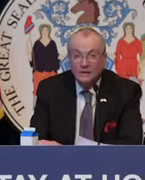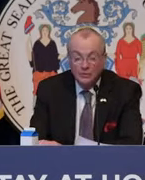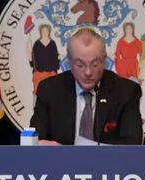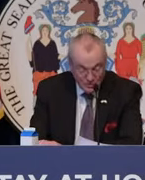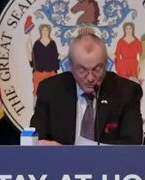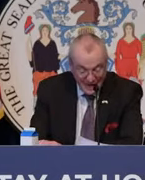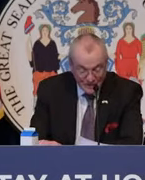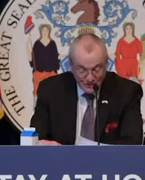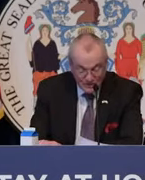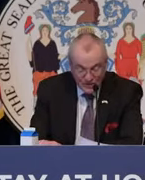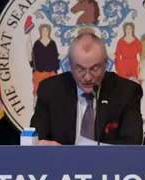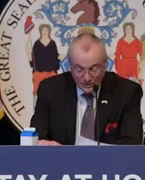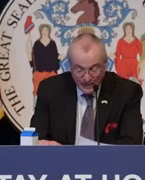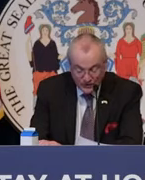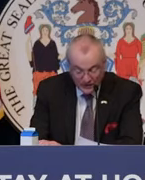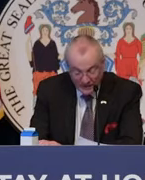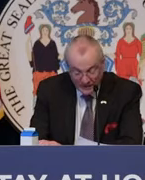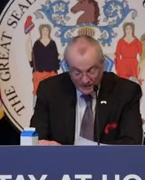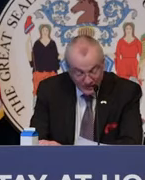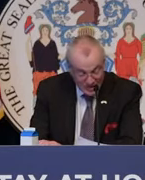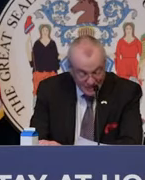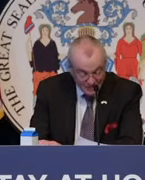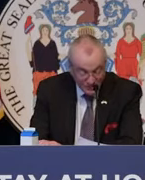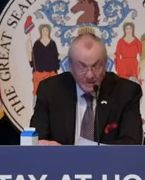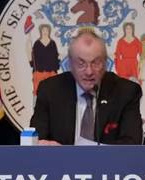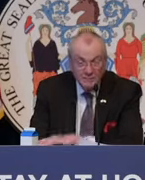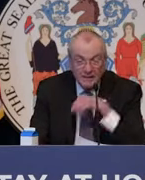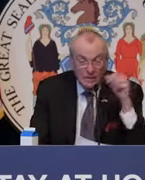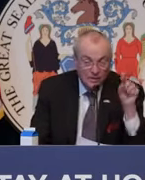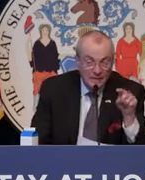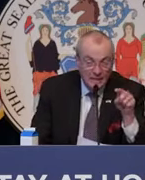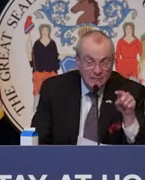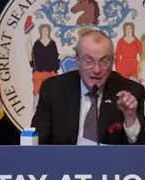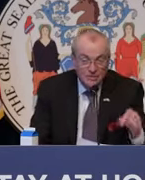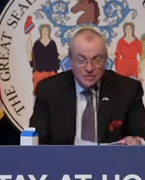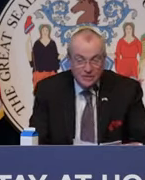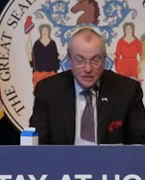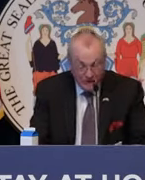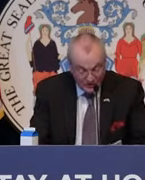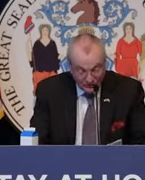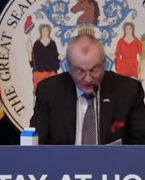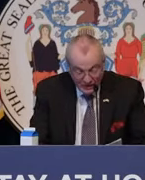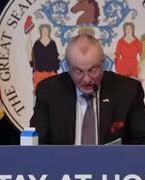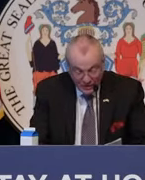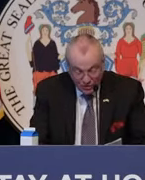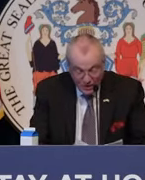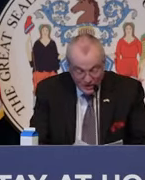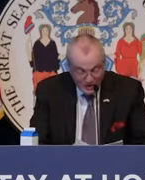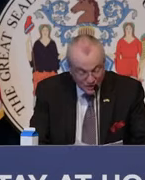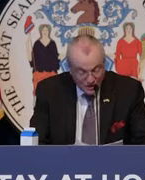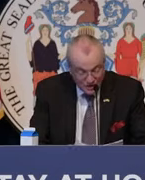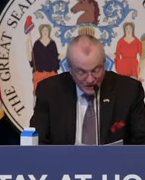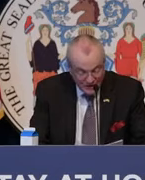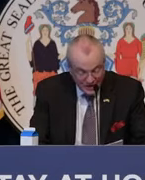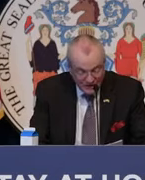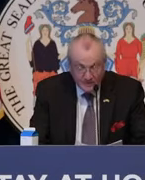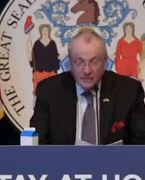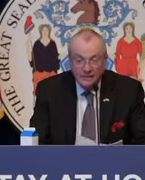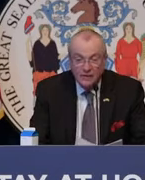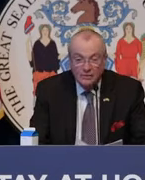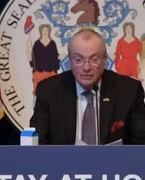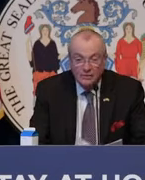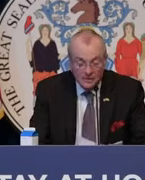reporting results batched from several days of samples. And here are the daily positivity rates across each region of the